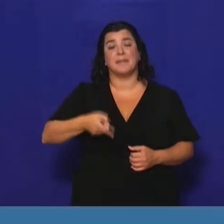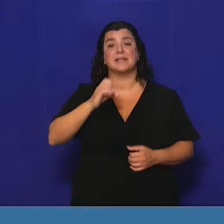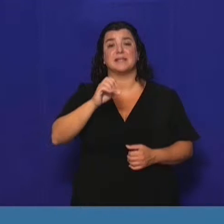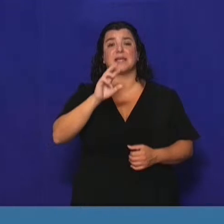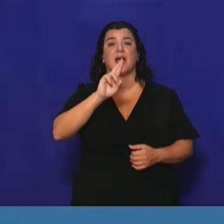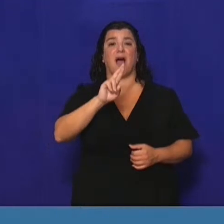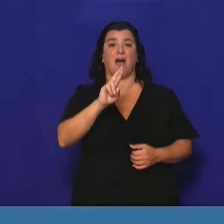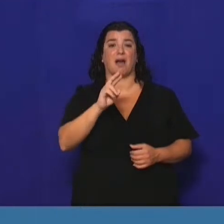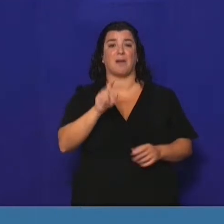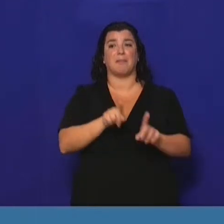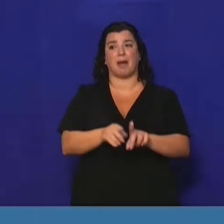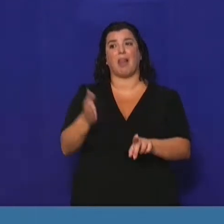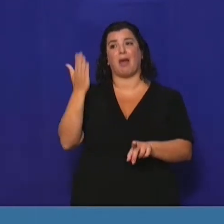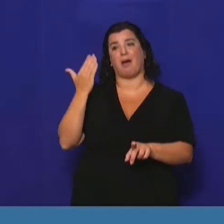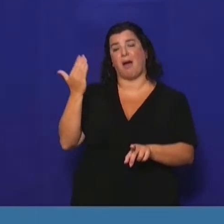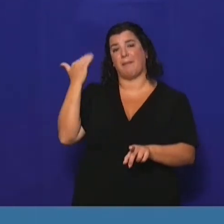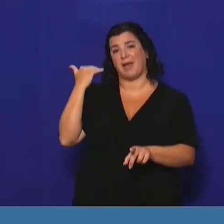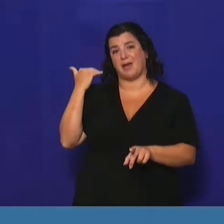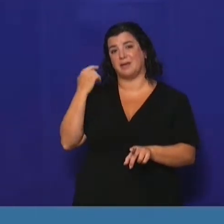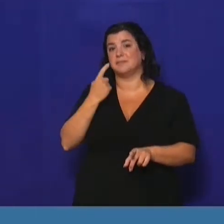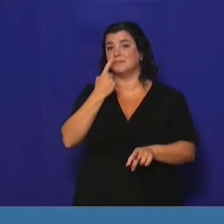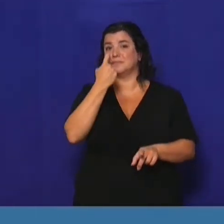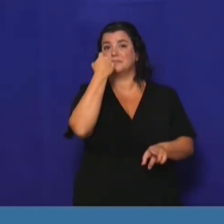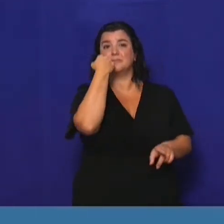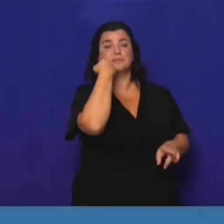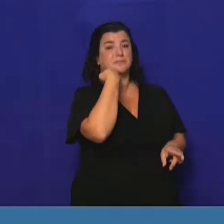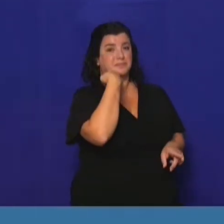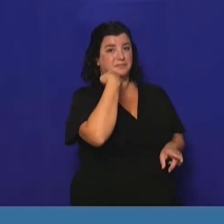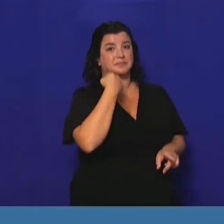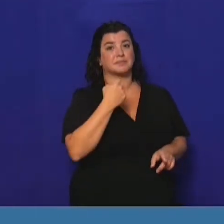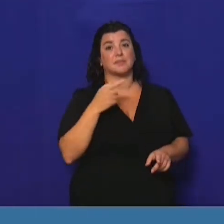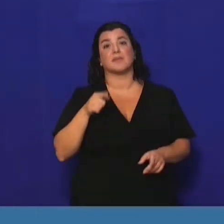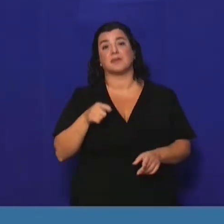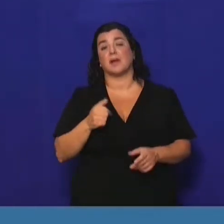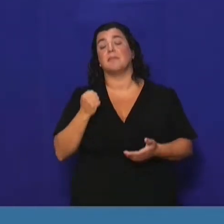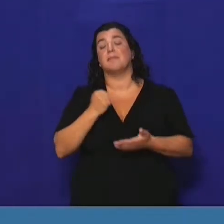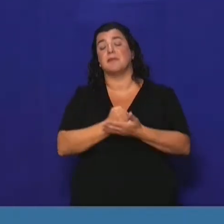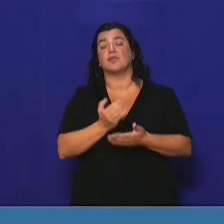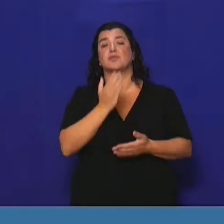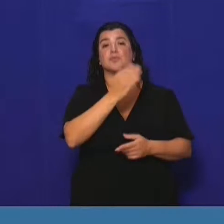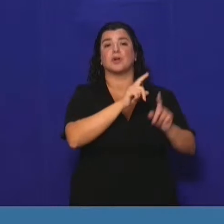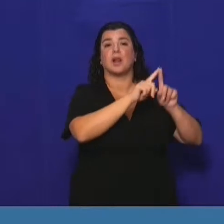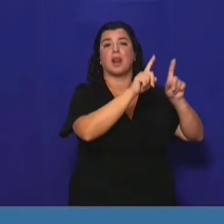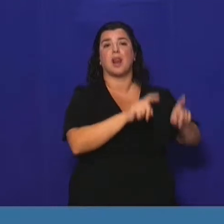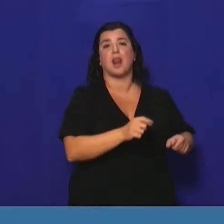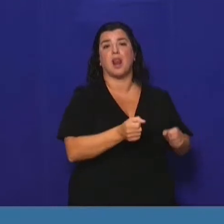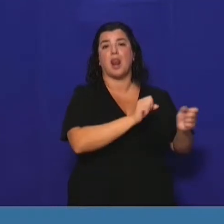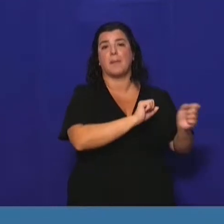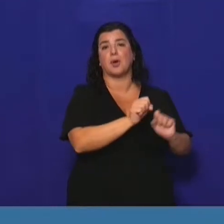diġà kellna bis-swab, nasopharyngeal swab u li jmur il-laboratorju u mbagħad nkun nistgħu nċemplulkom bir-riżultat.